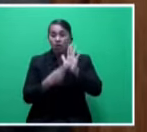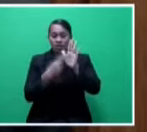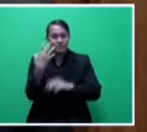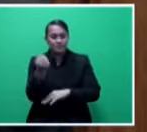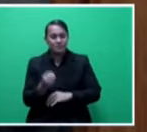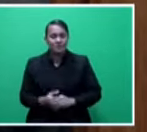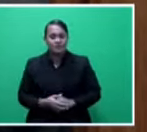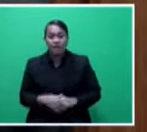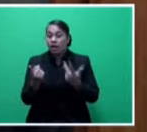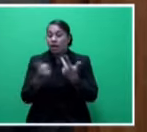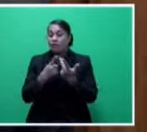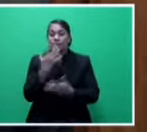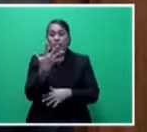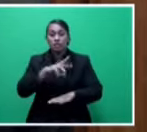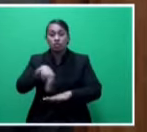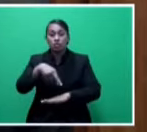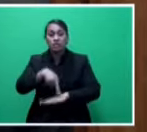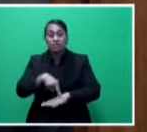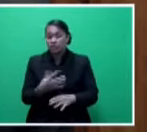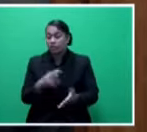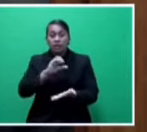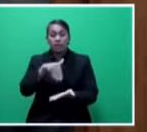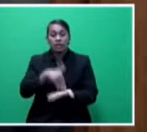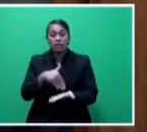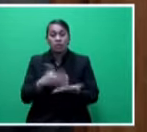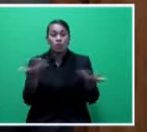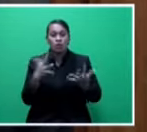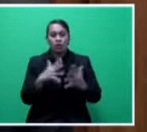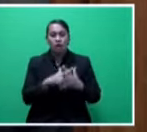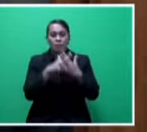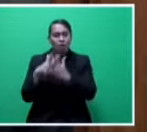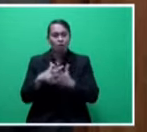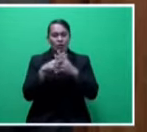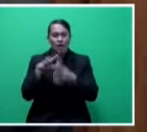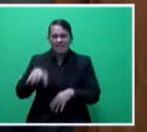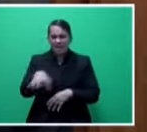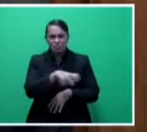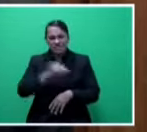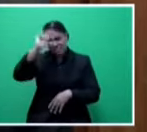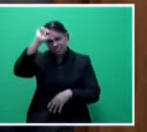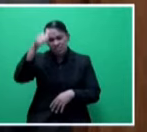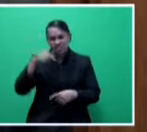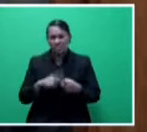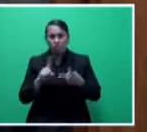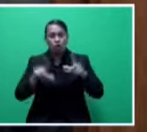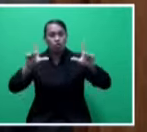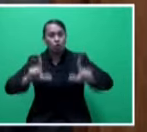other 5 regional centers are located in Miami, Honolulu, New Delhi, Tokyo, and La